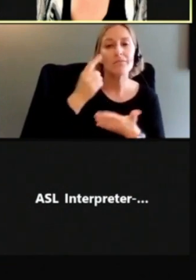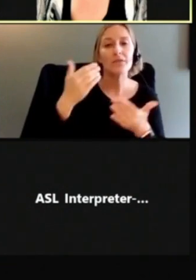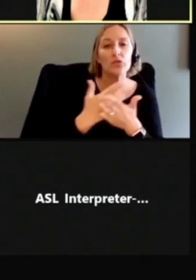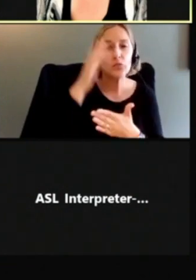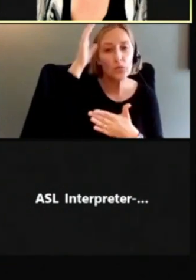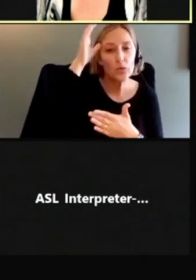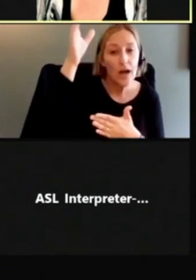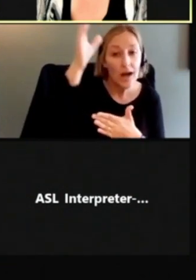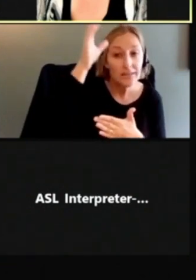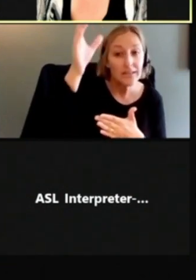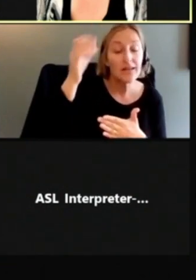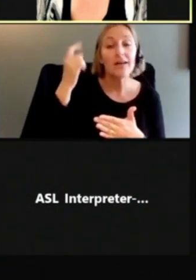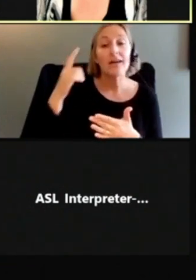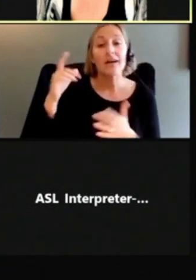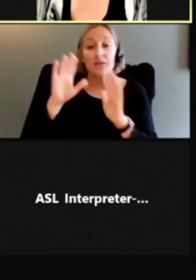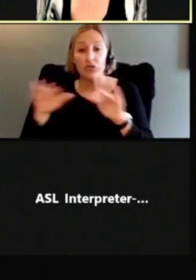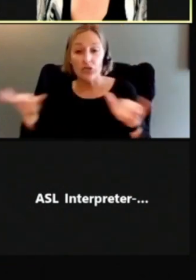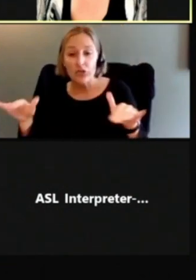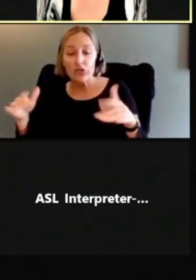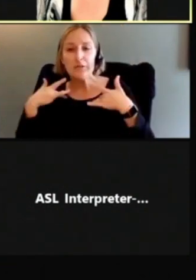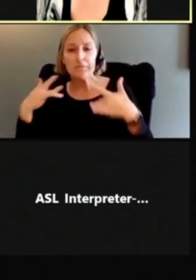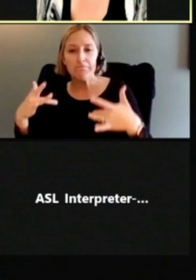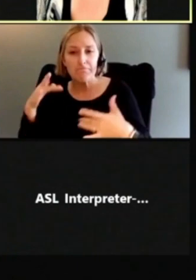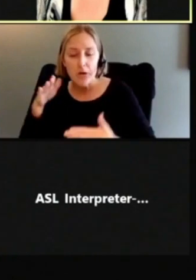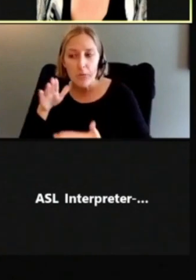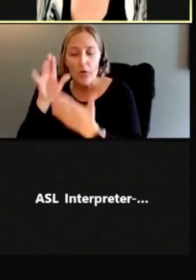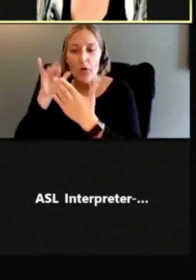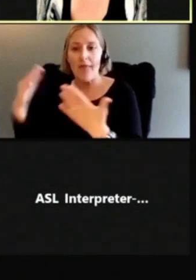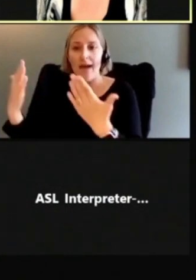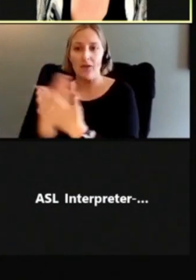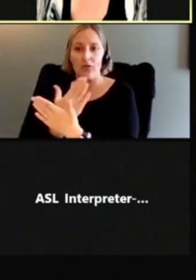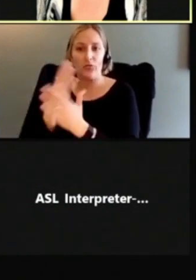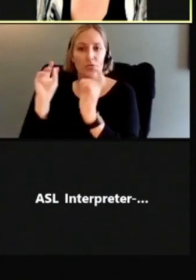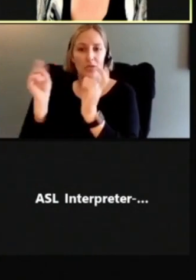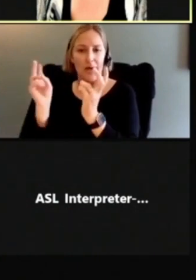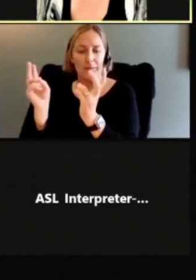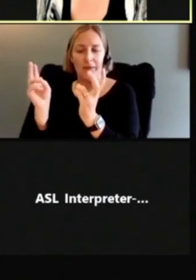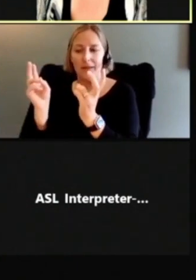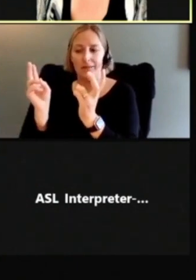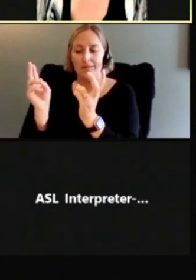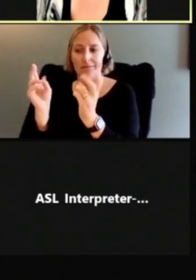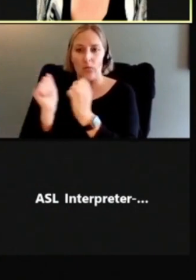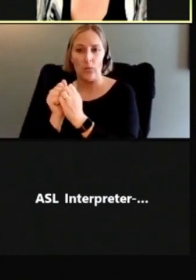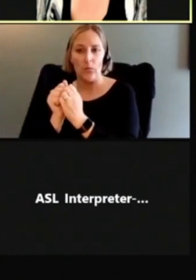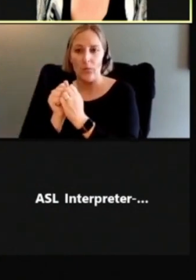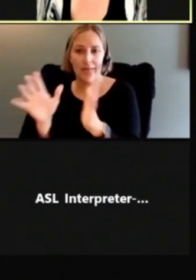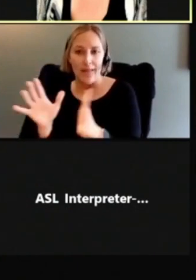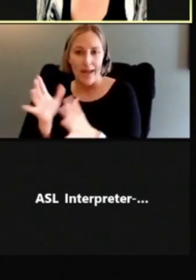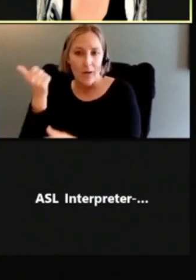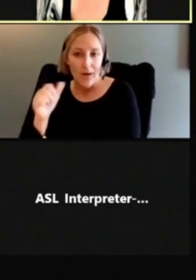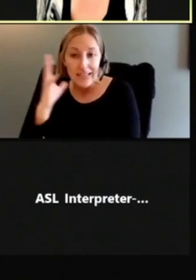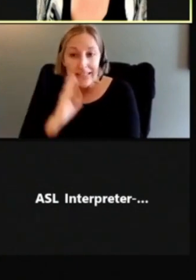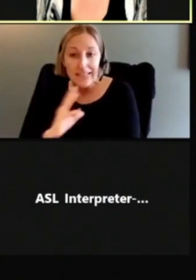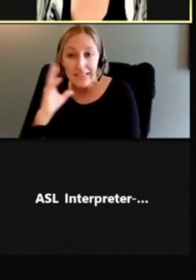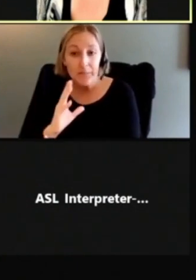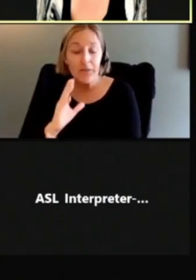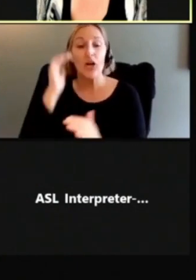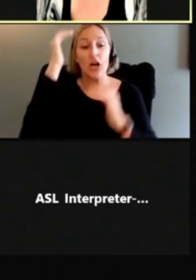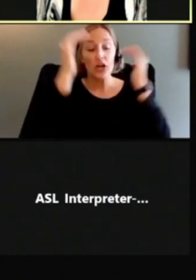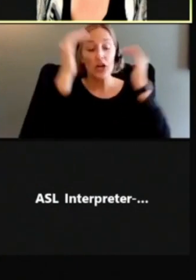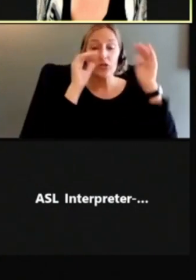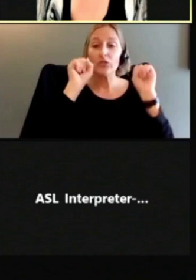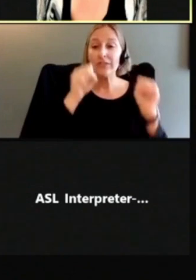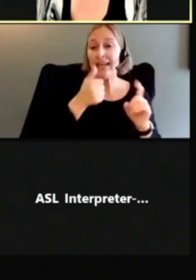are often approaching a new subject from an entirely blank slate. Adults are more able to self-direct and